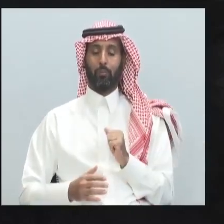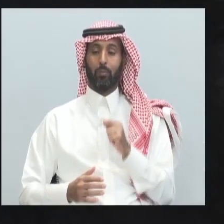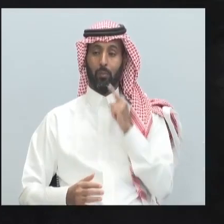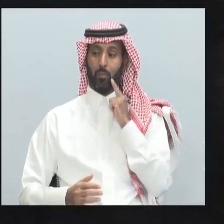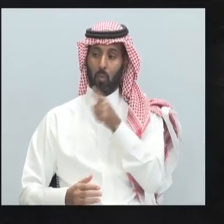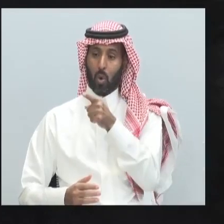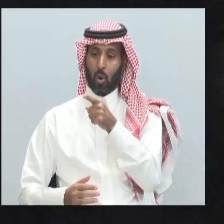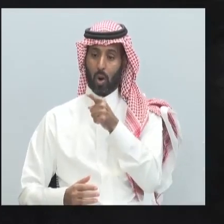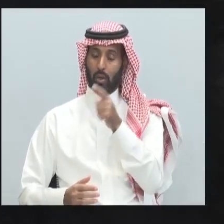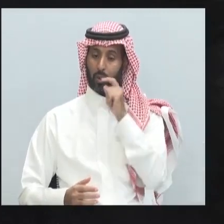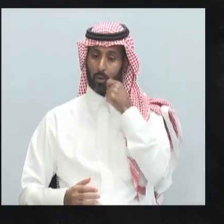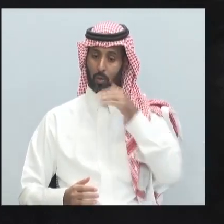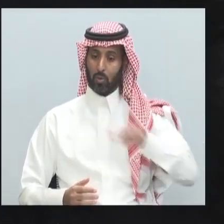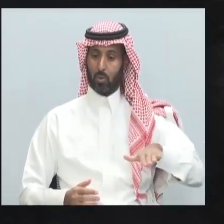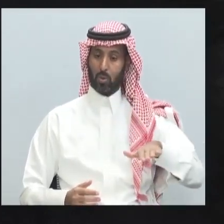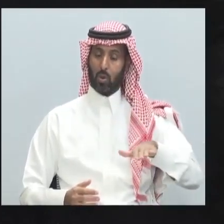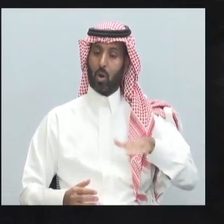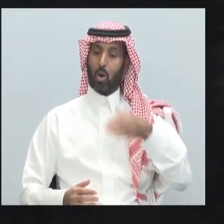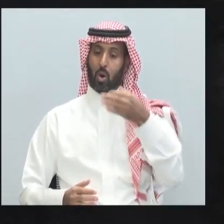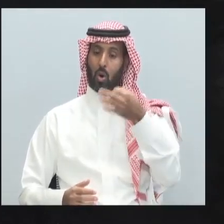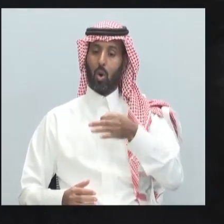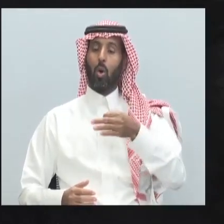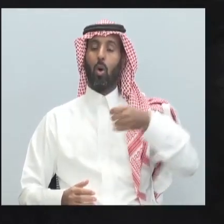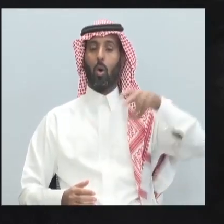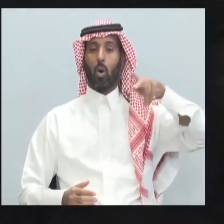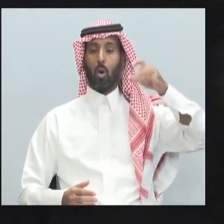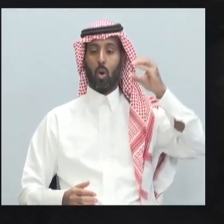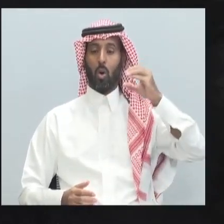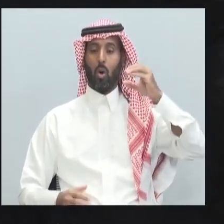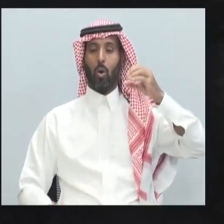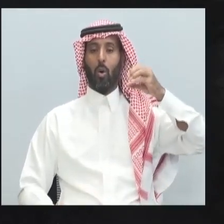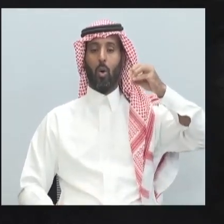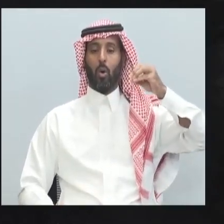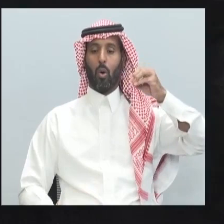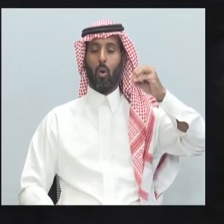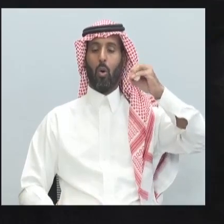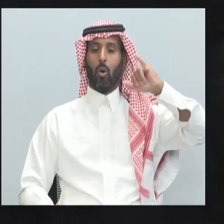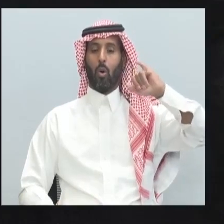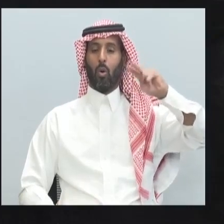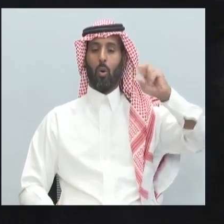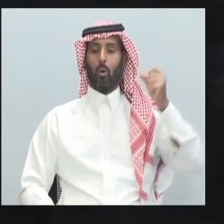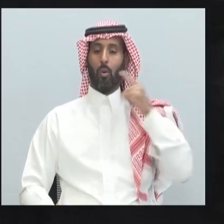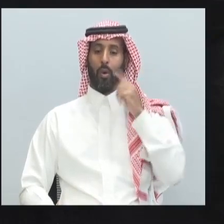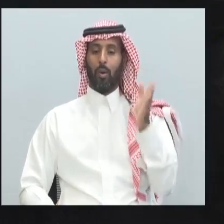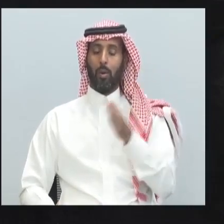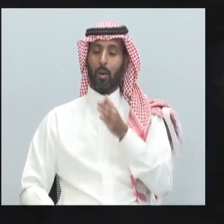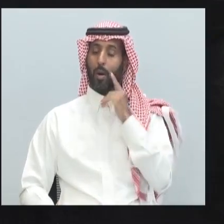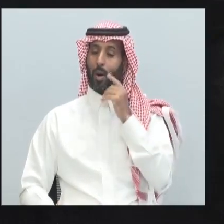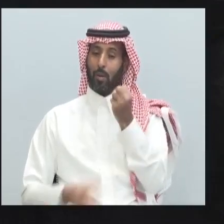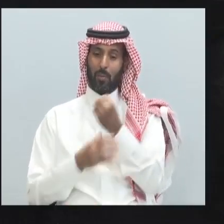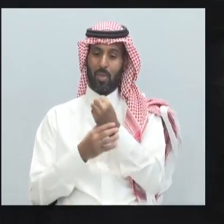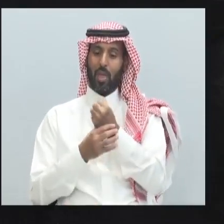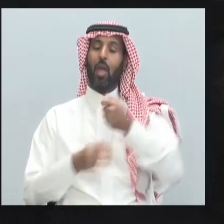point, boy, coin, and here we have, yes, a